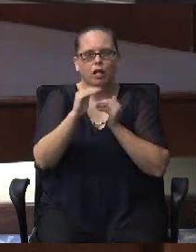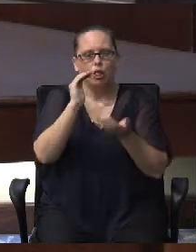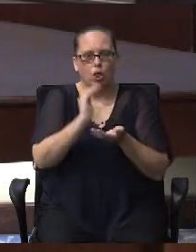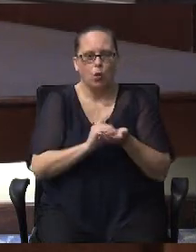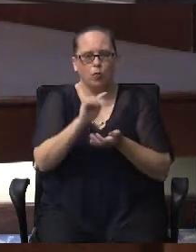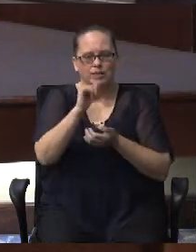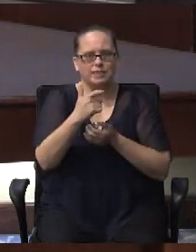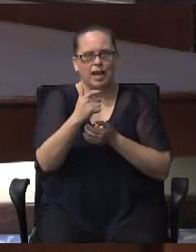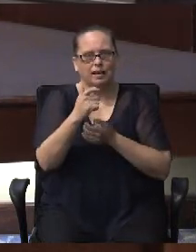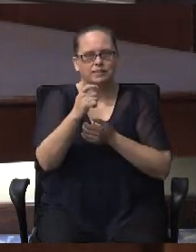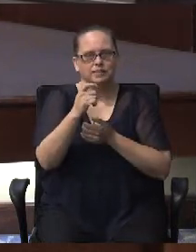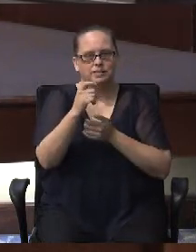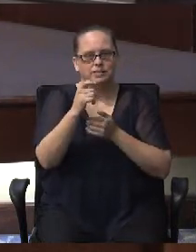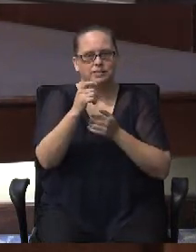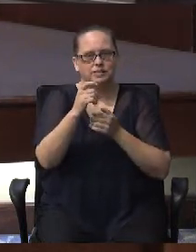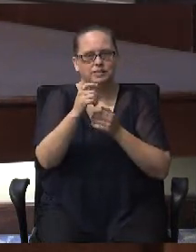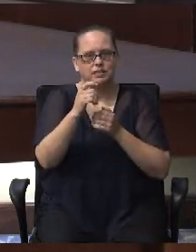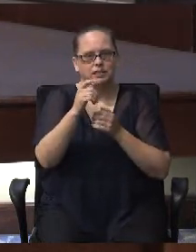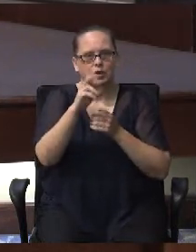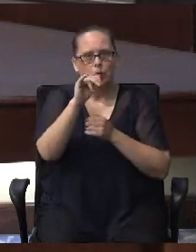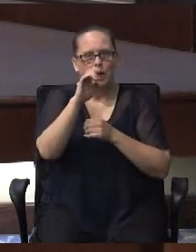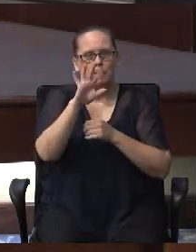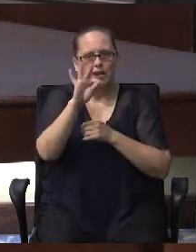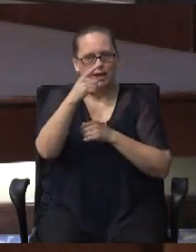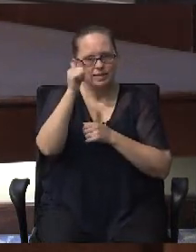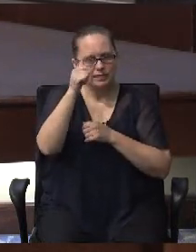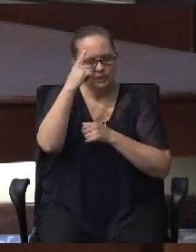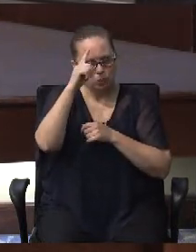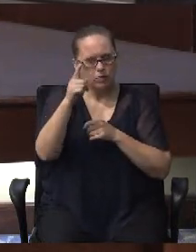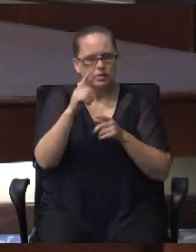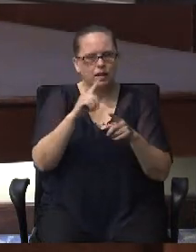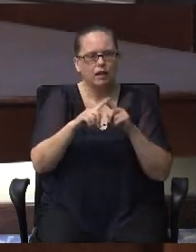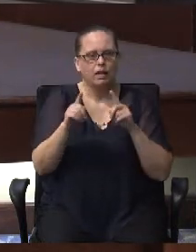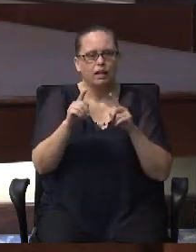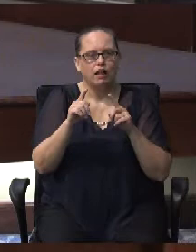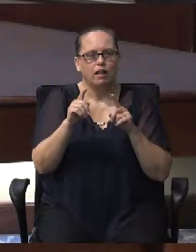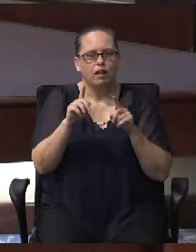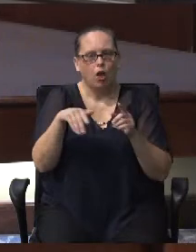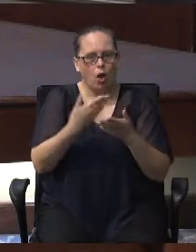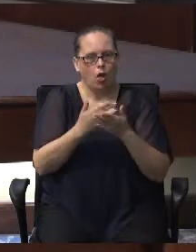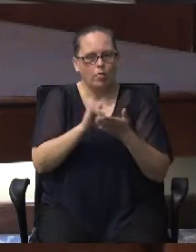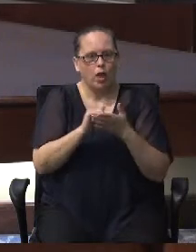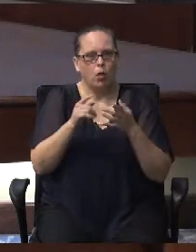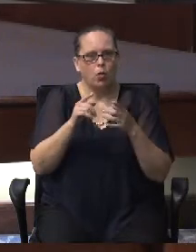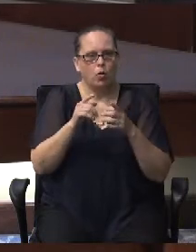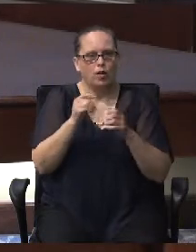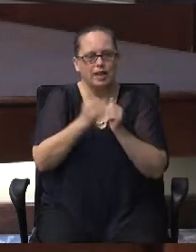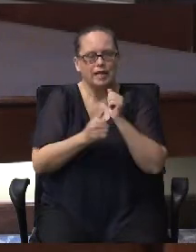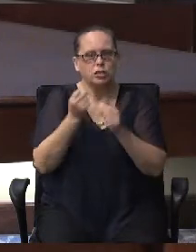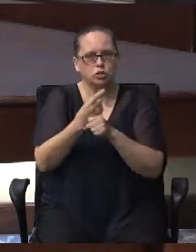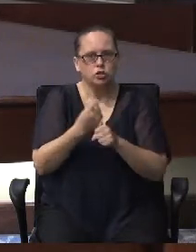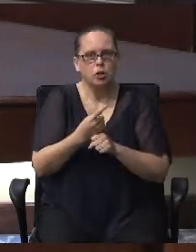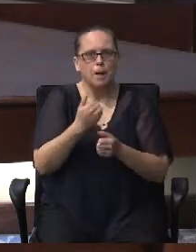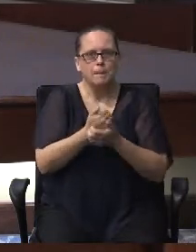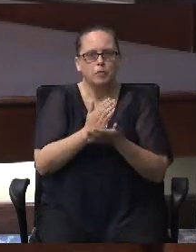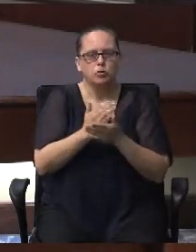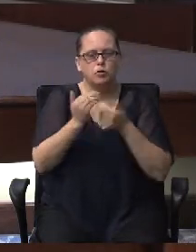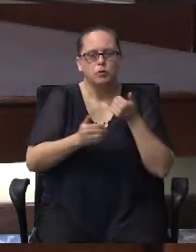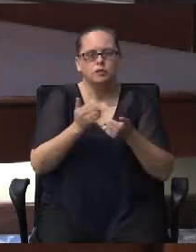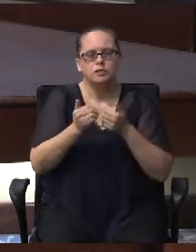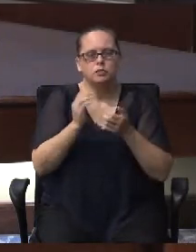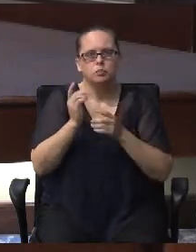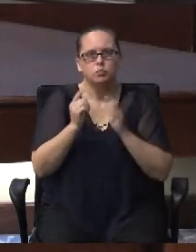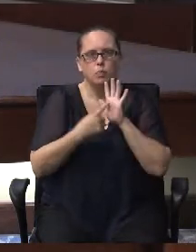by 0.9 cents and enhancing services to all the residents of Waco. Each year, the budget process